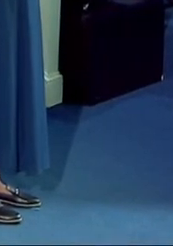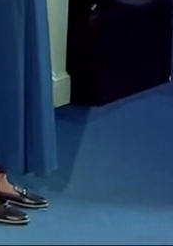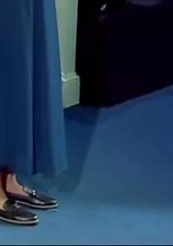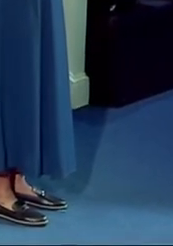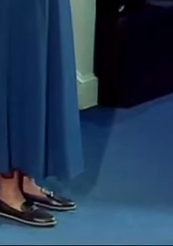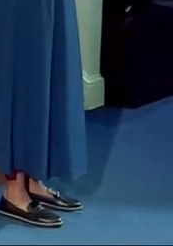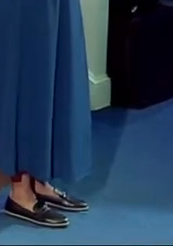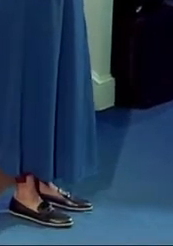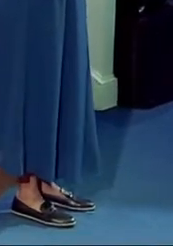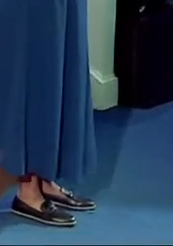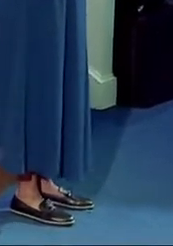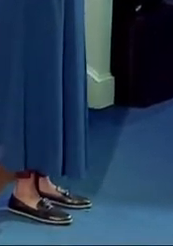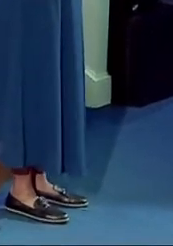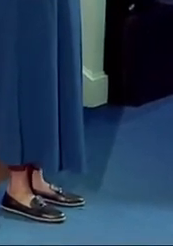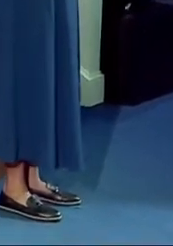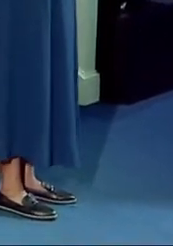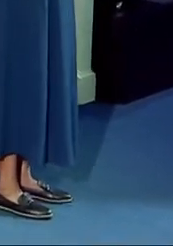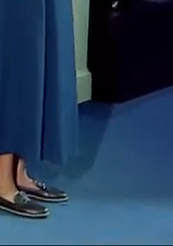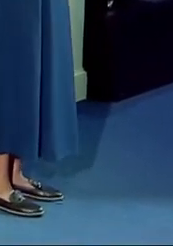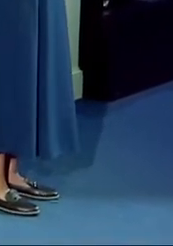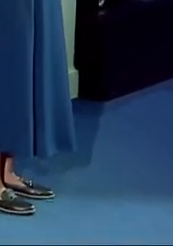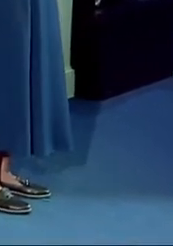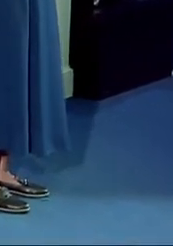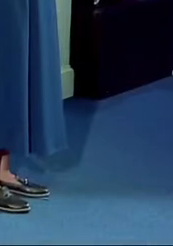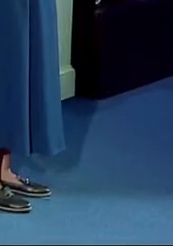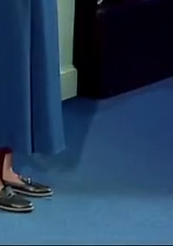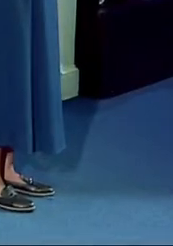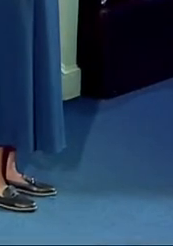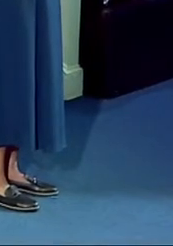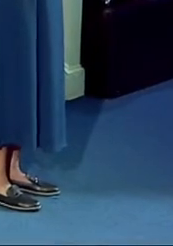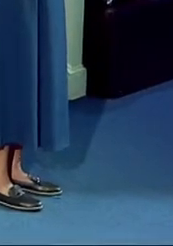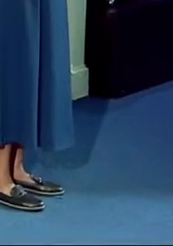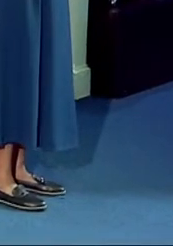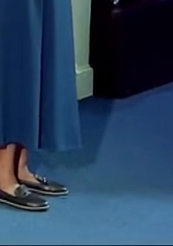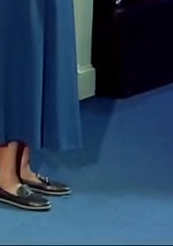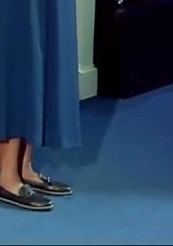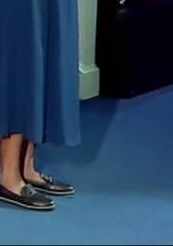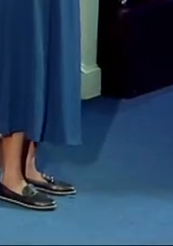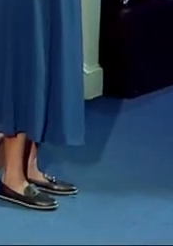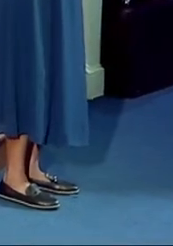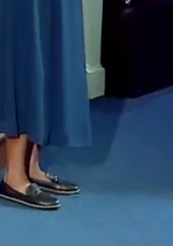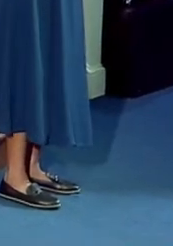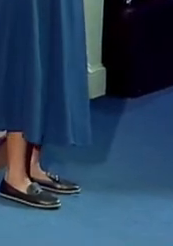forgave, I was not on the